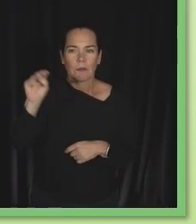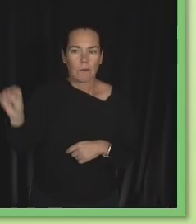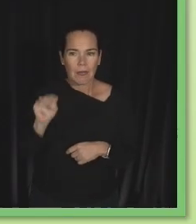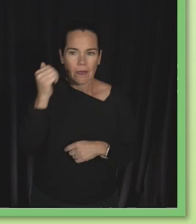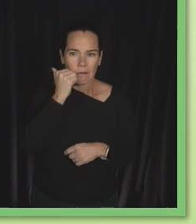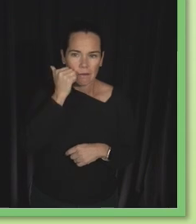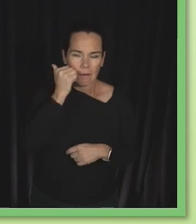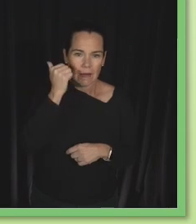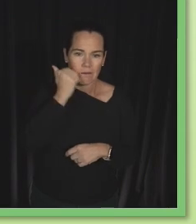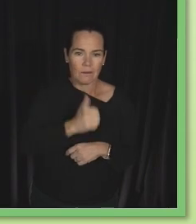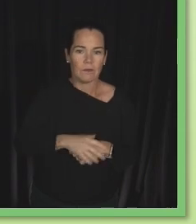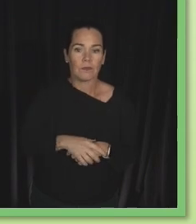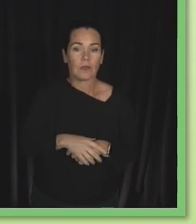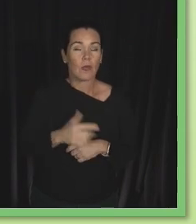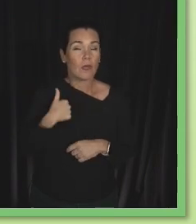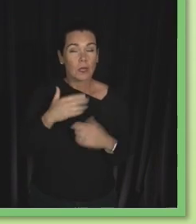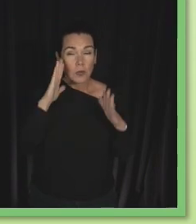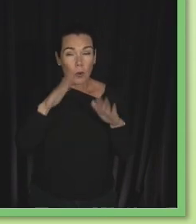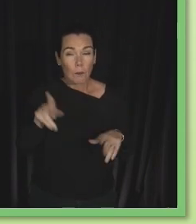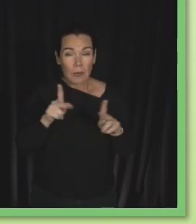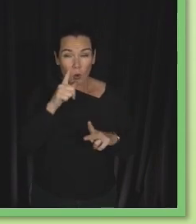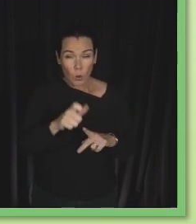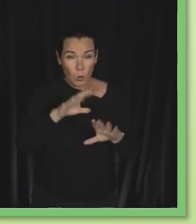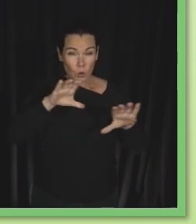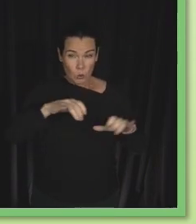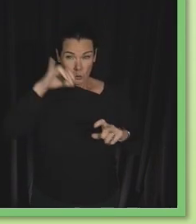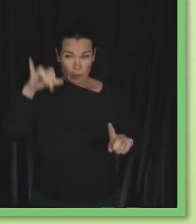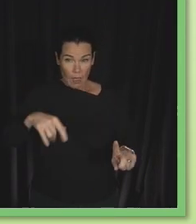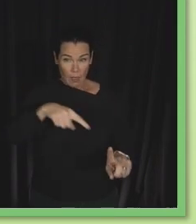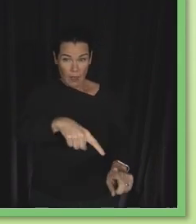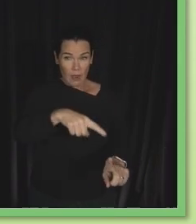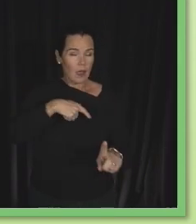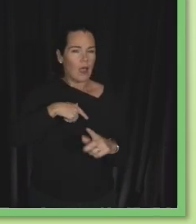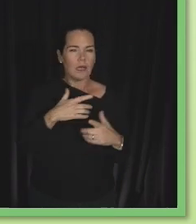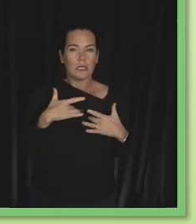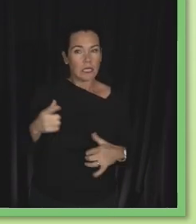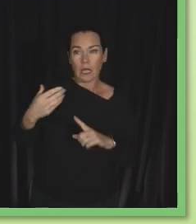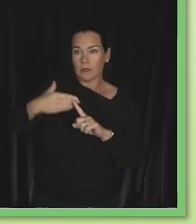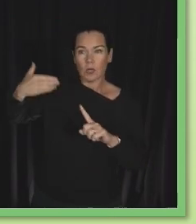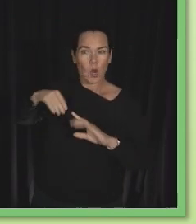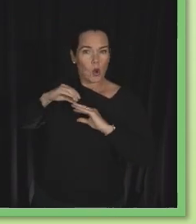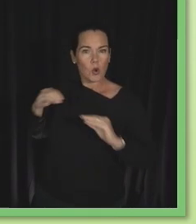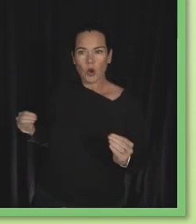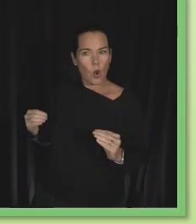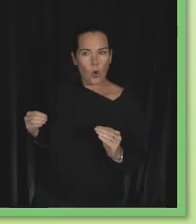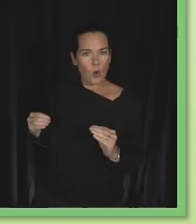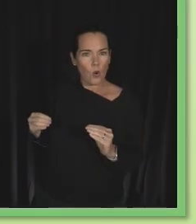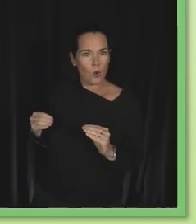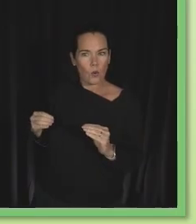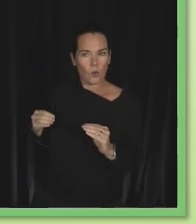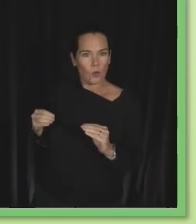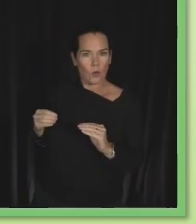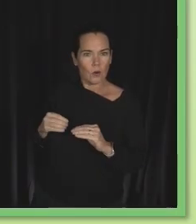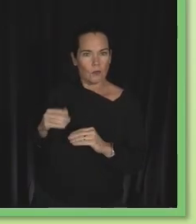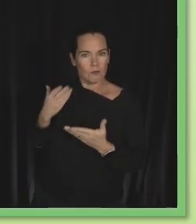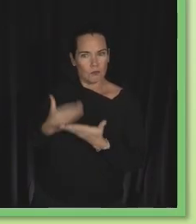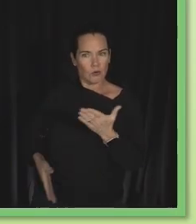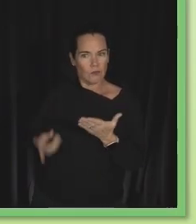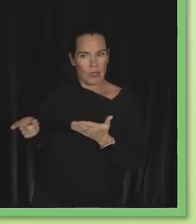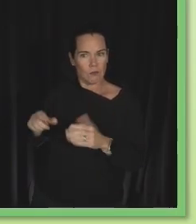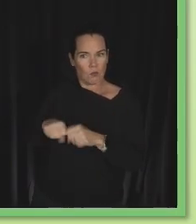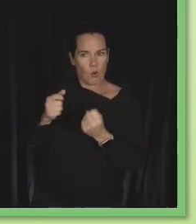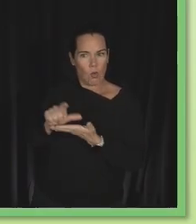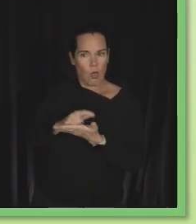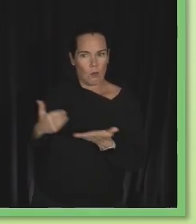to no criminal history. We also know that each offender has an